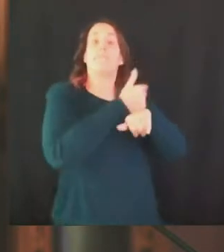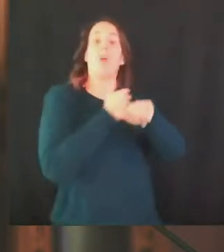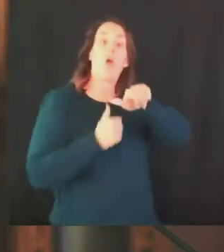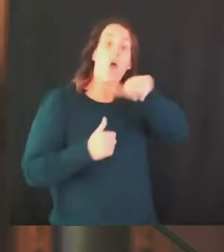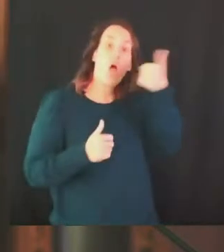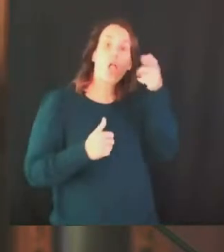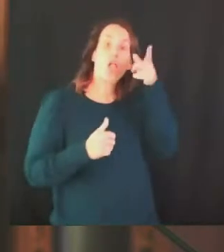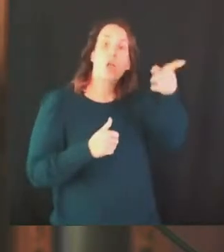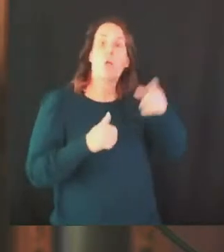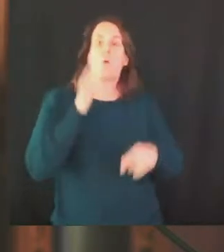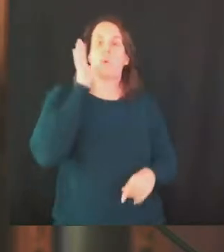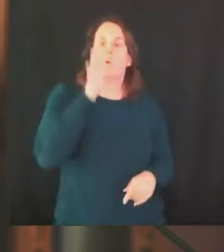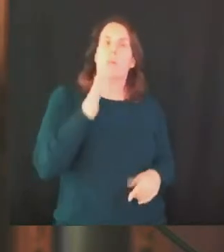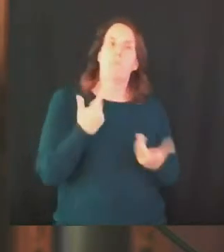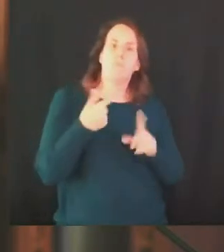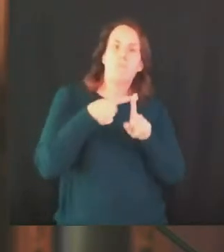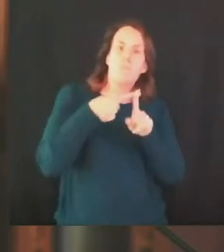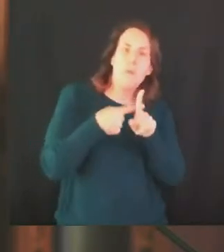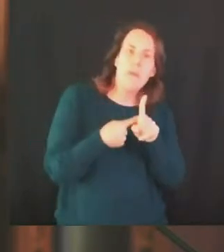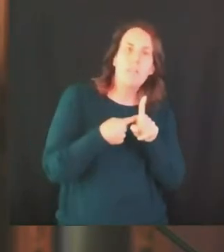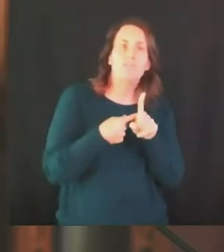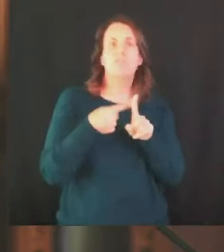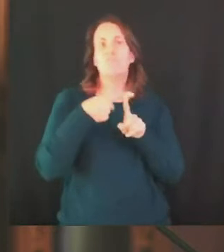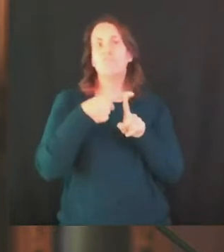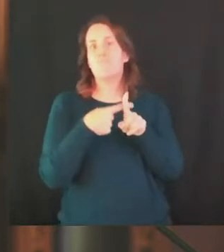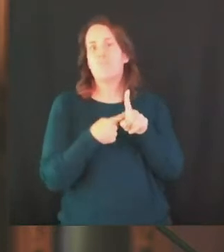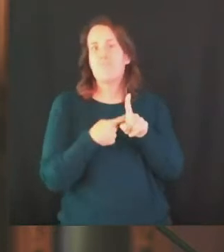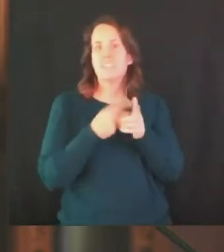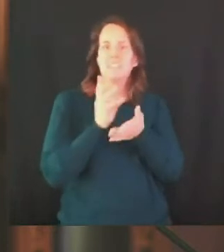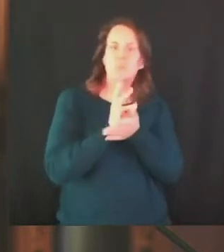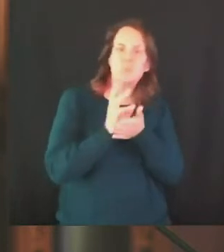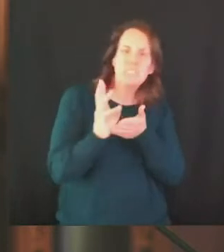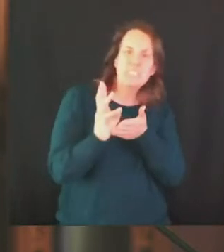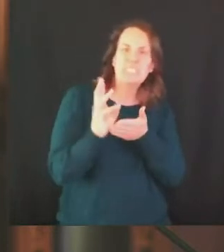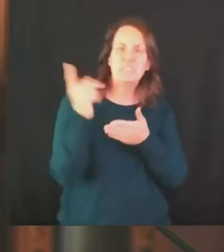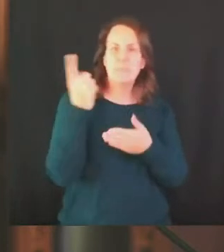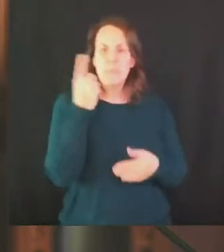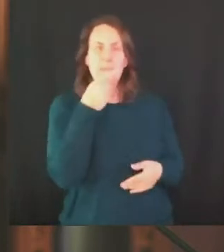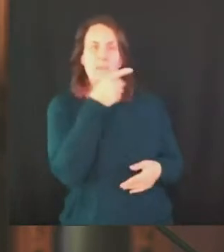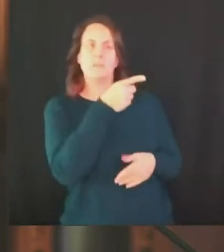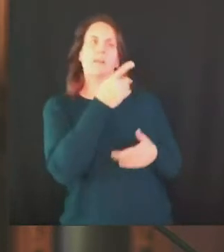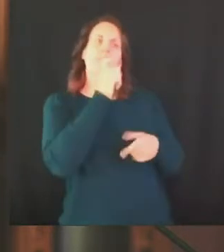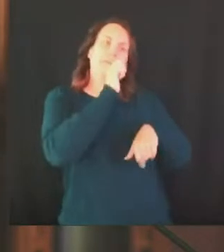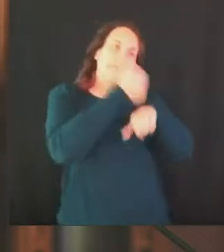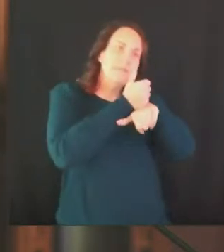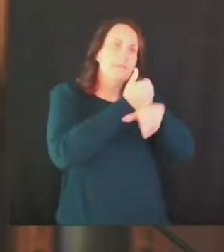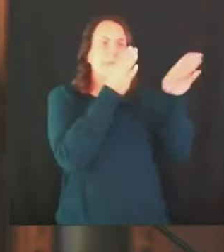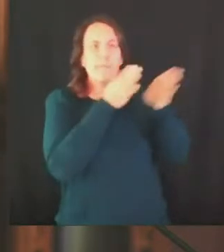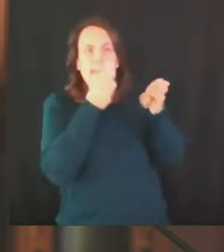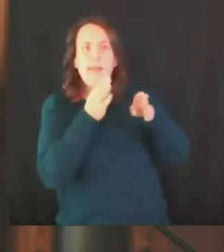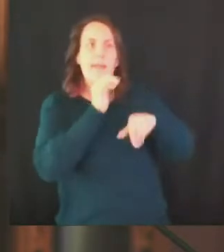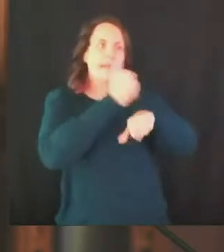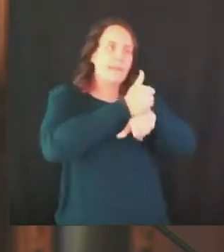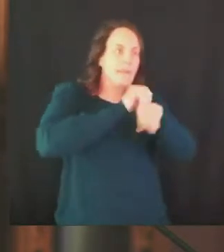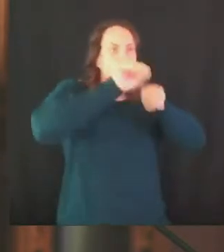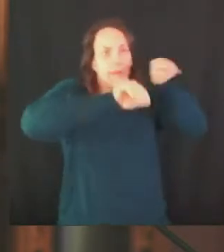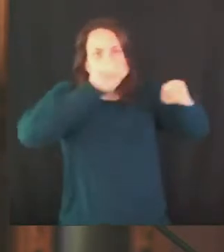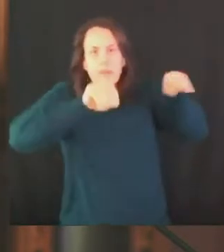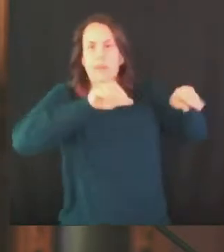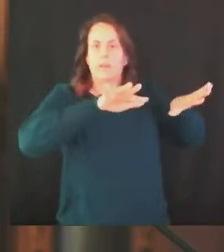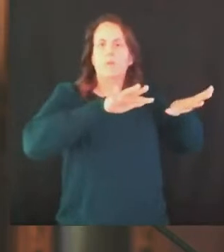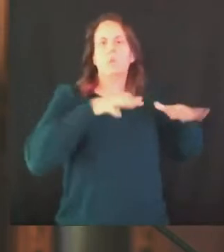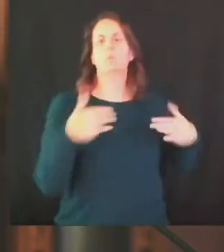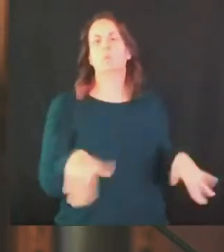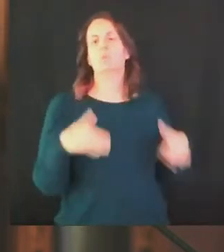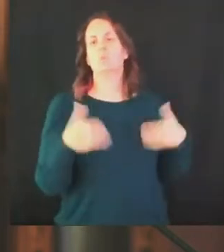so we are looking at all our options. We are in very close communication with hospitals across